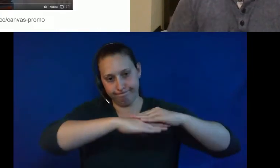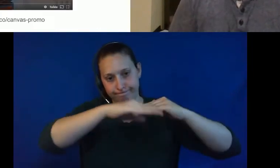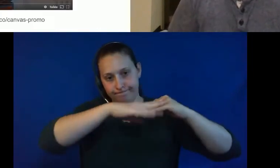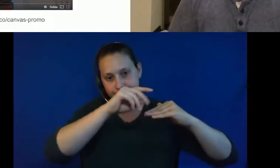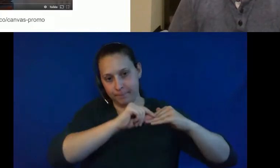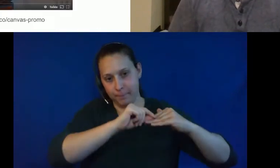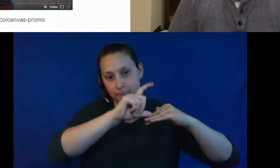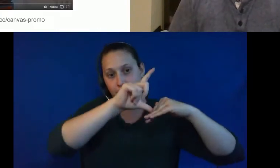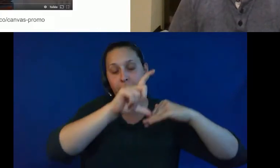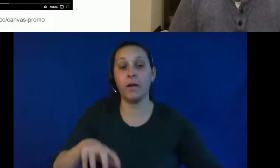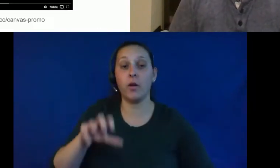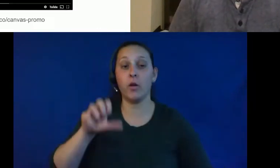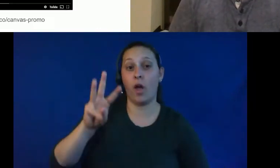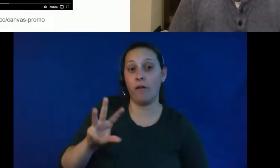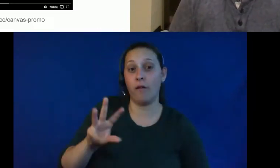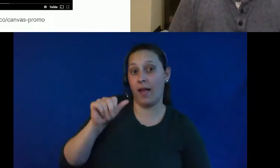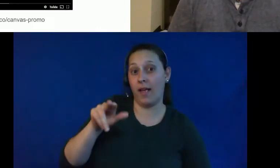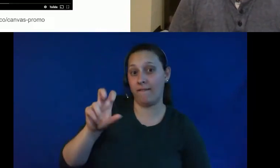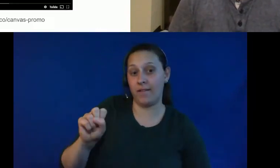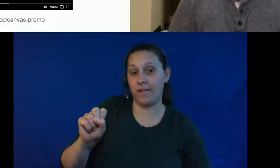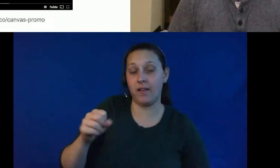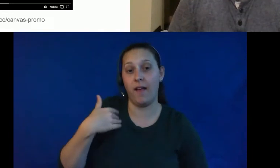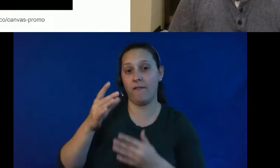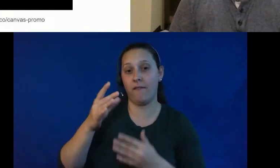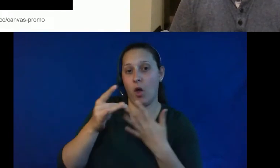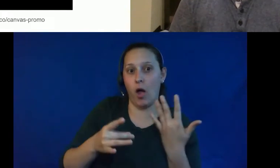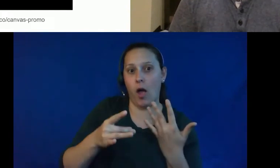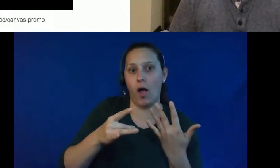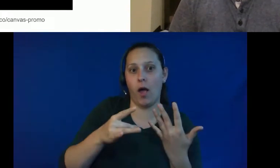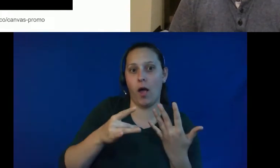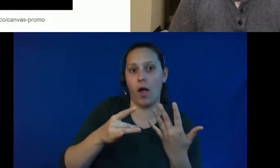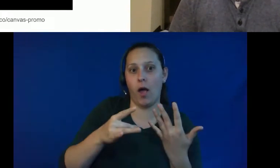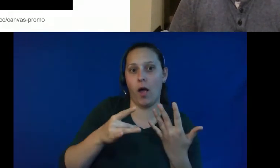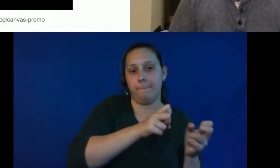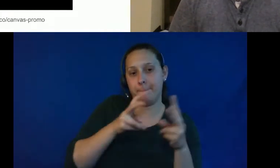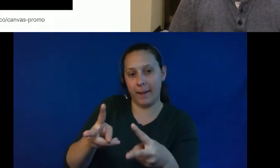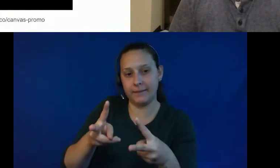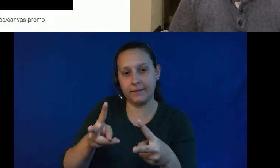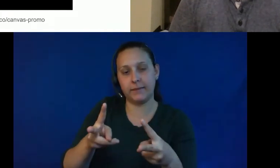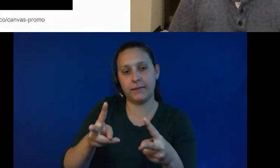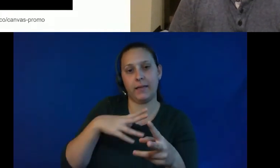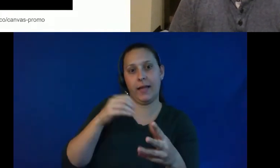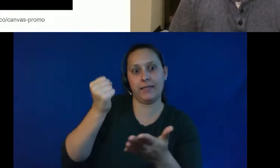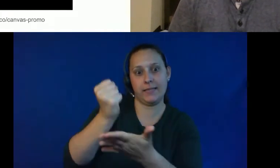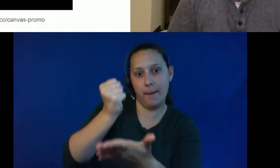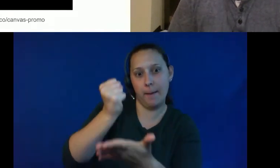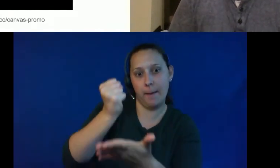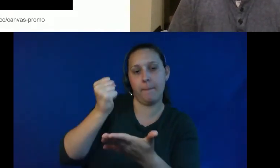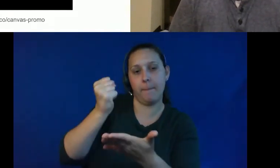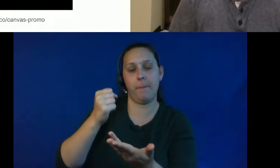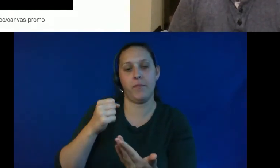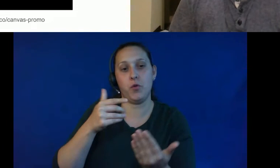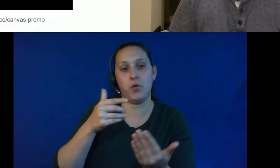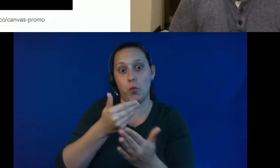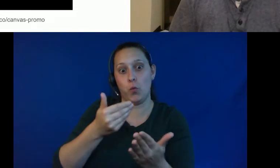Canvas, we have special options here as well, such as painting and stamping. So this is a brand new feature that a lot of slicers haven't seen before when we